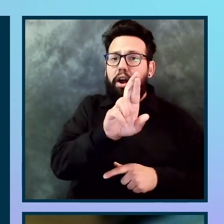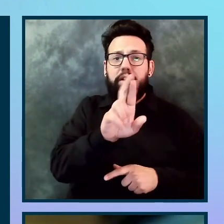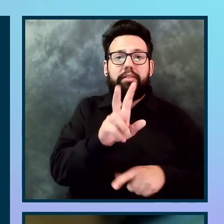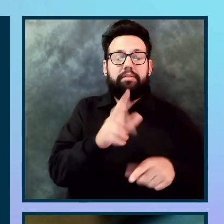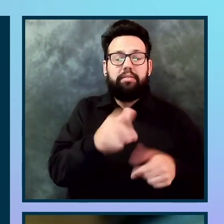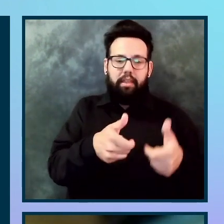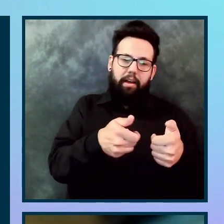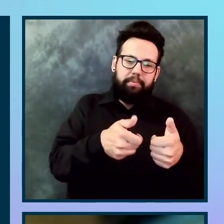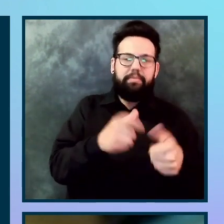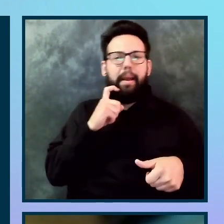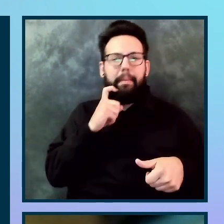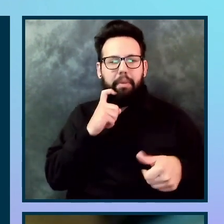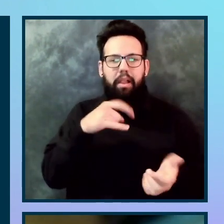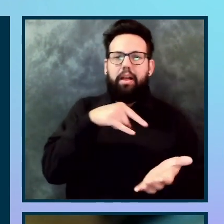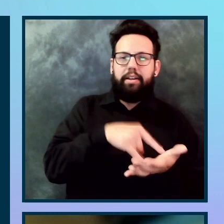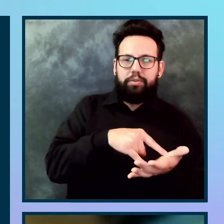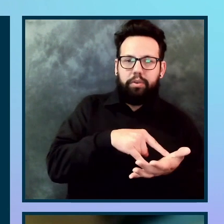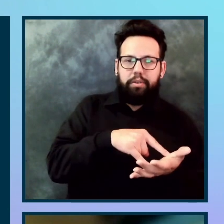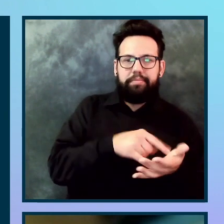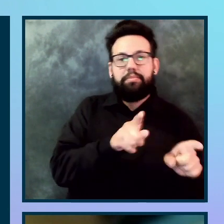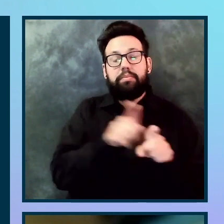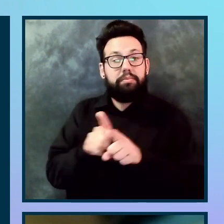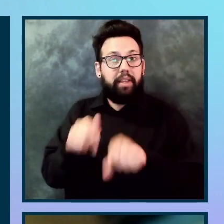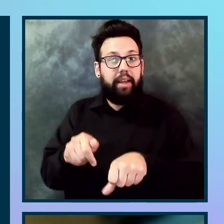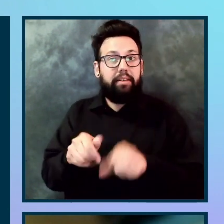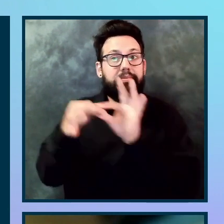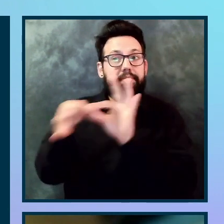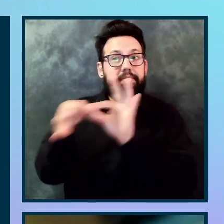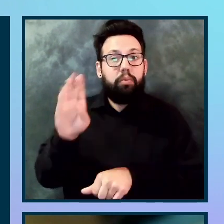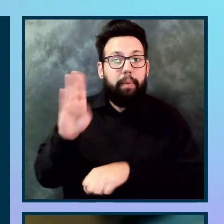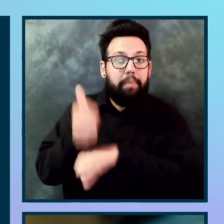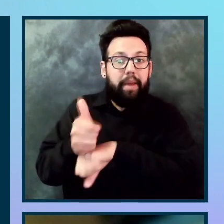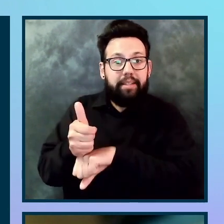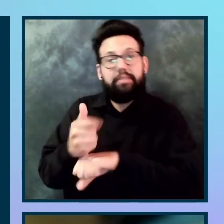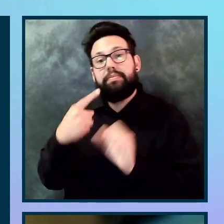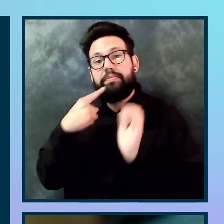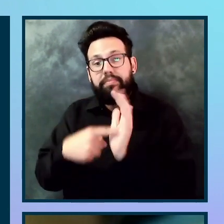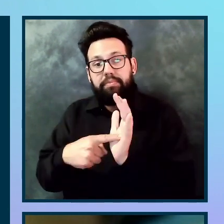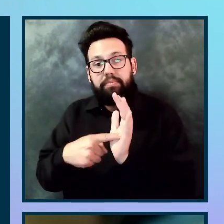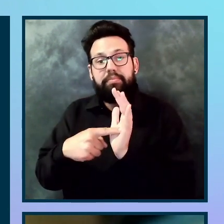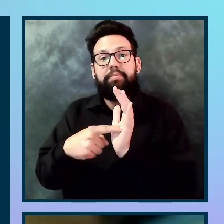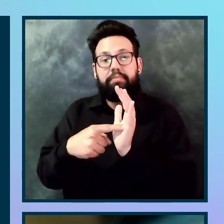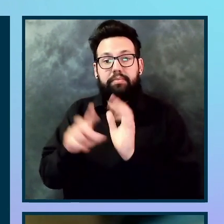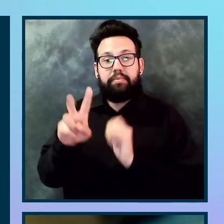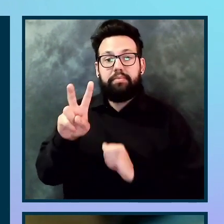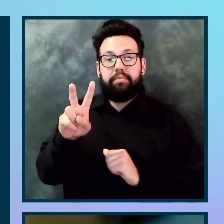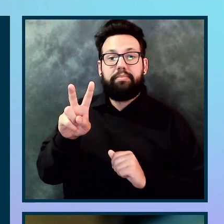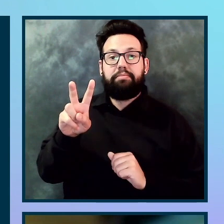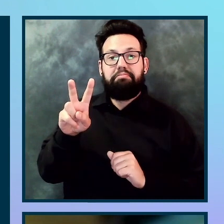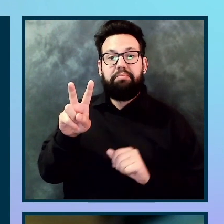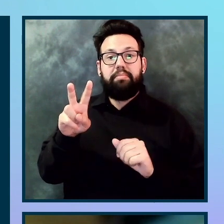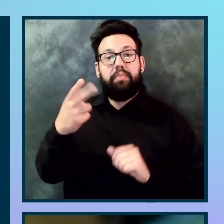or Android. We can also do something that's web-based, or use something like the HoloLens, or Magic Leap, or